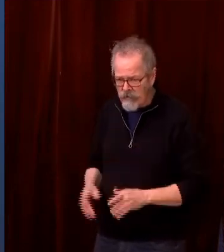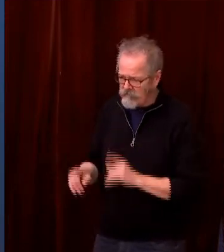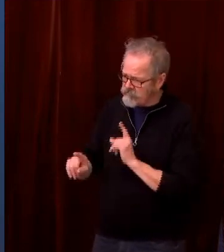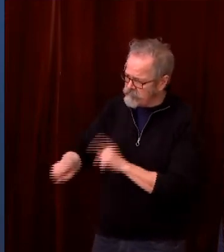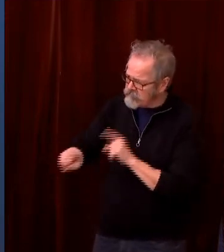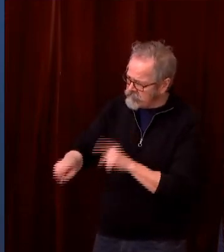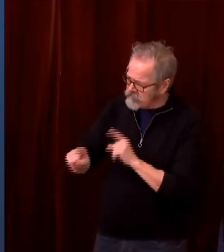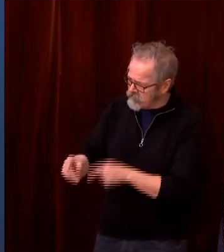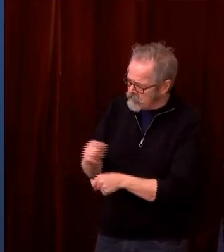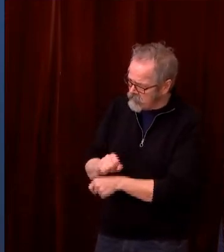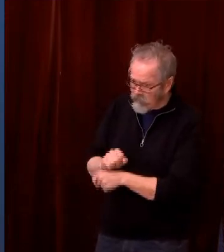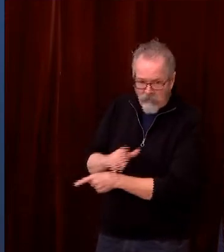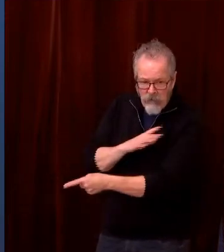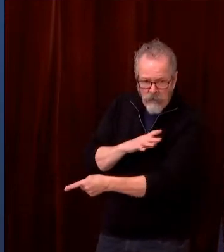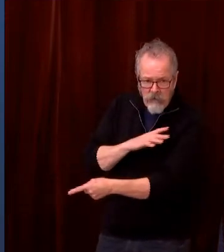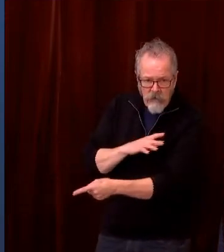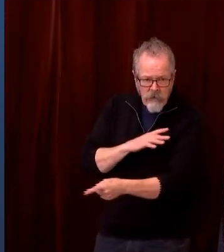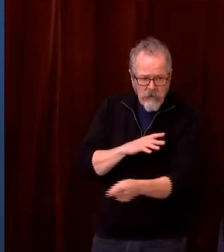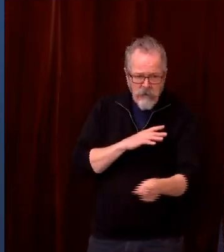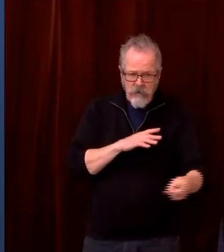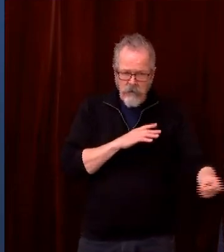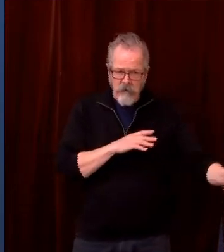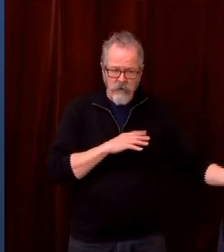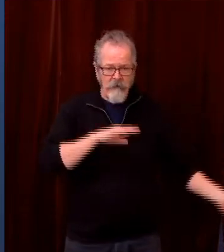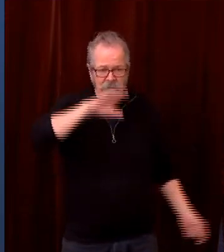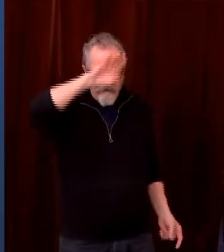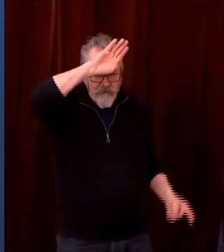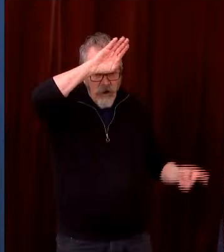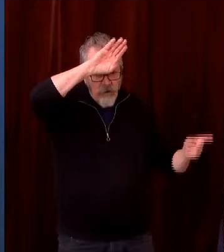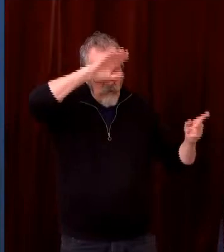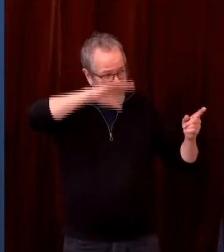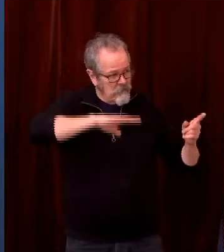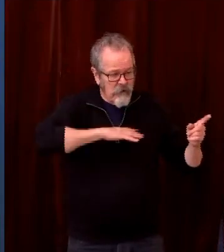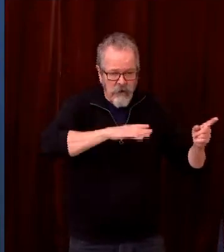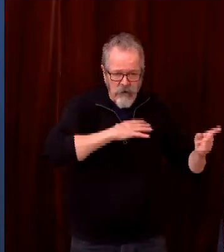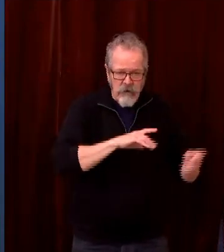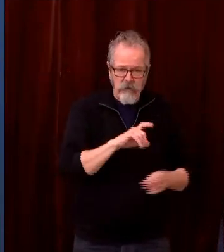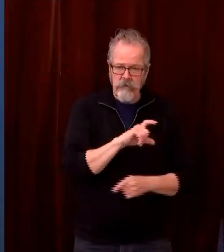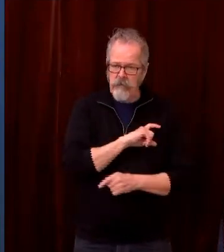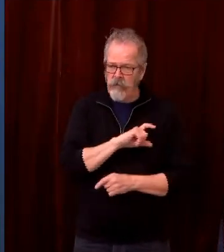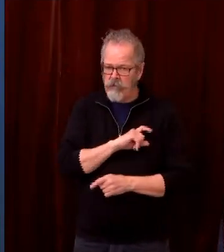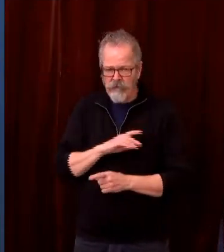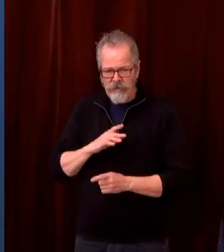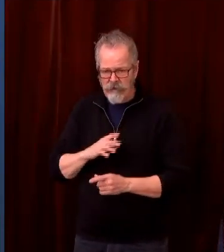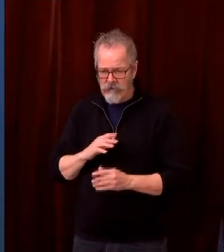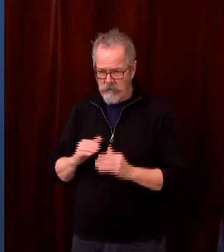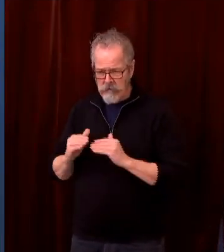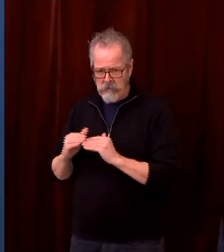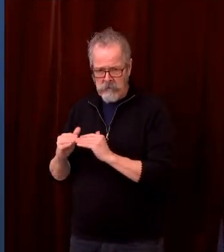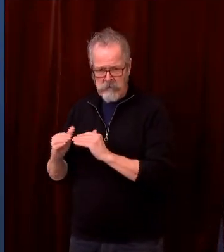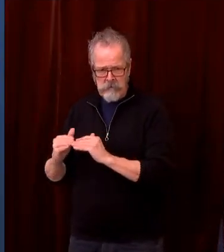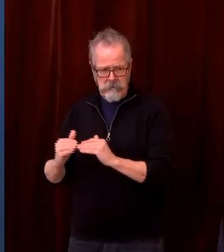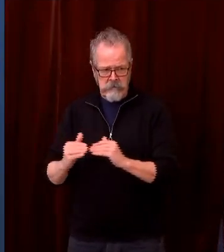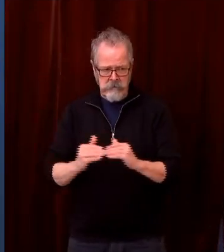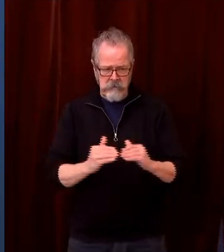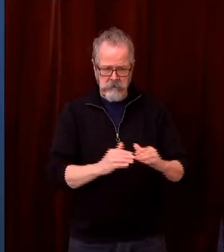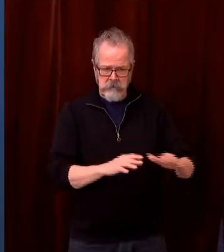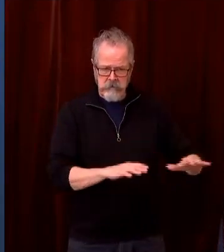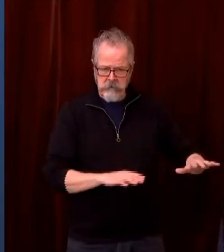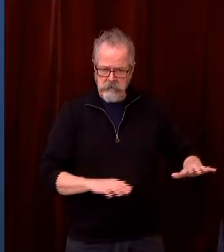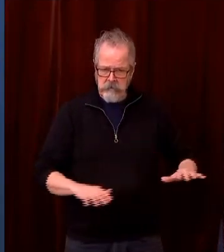firefighters, or to police officers. So to the extent that communities do make a decision to go back to on-site